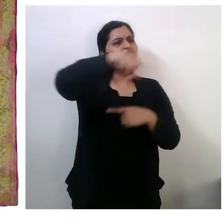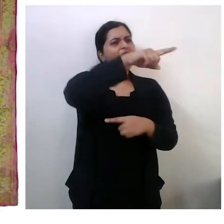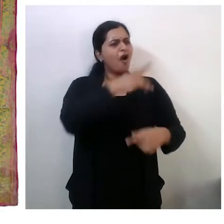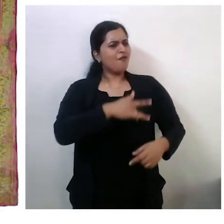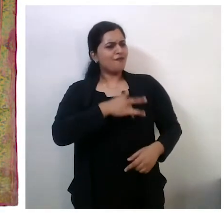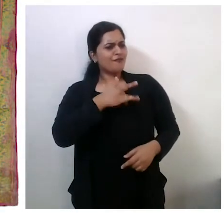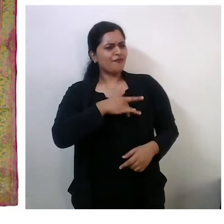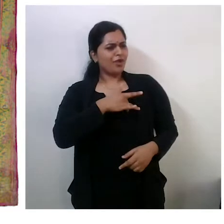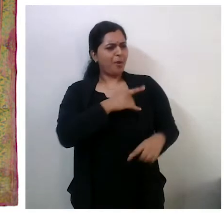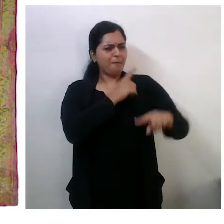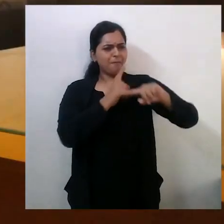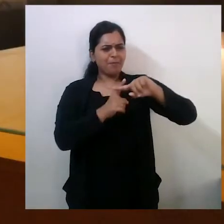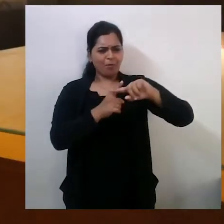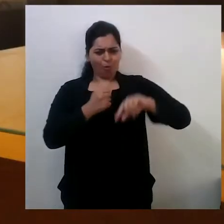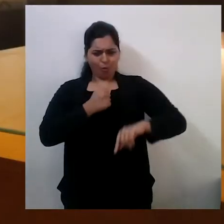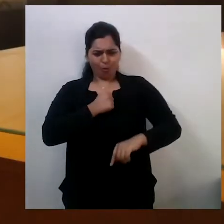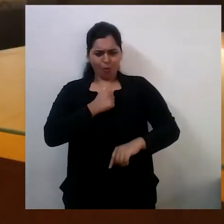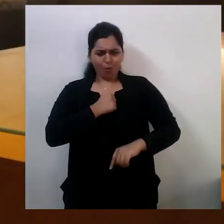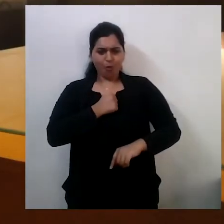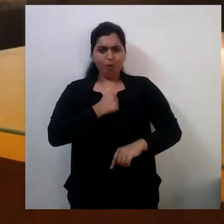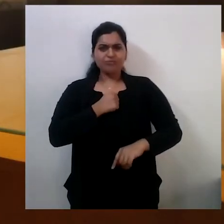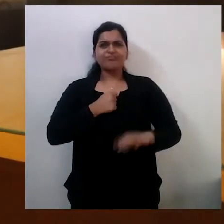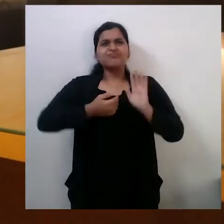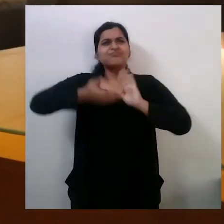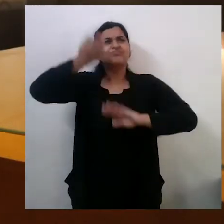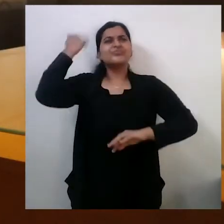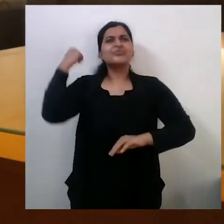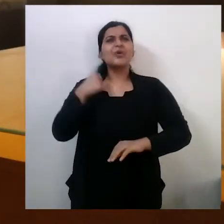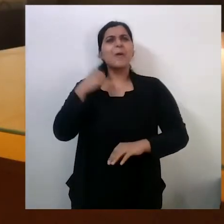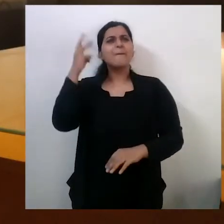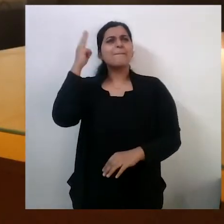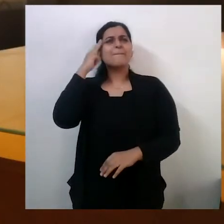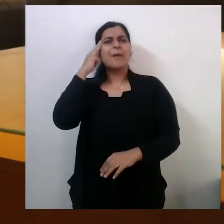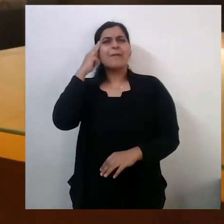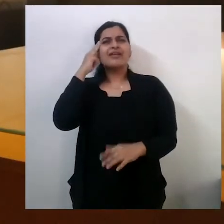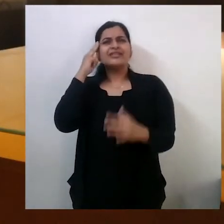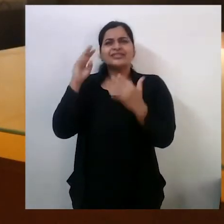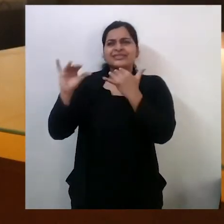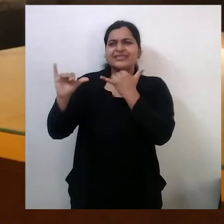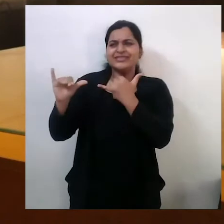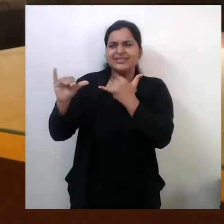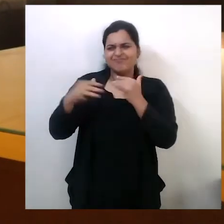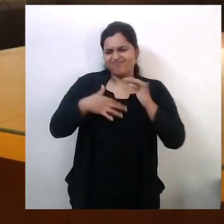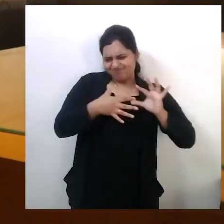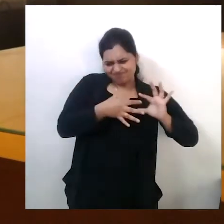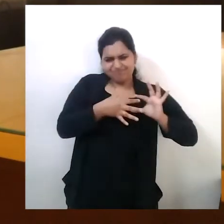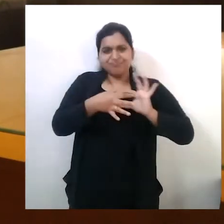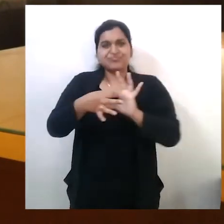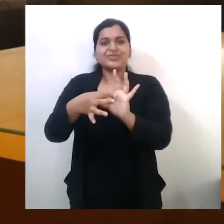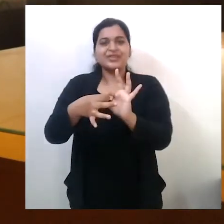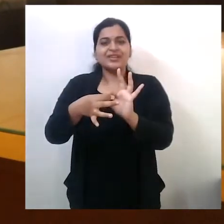And when I combined this with my personal memories and feelings for Lord